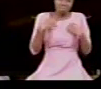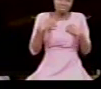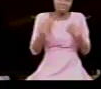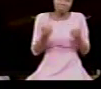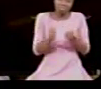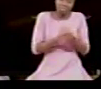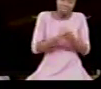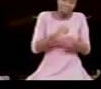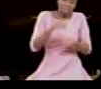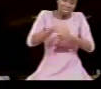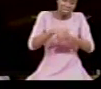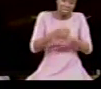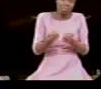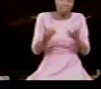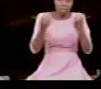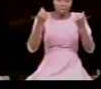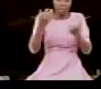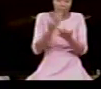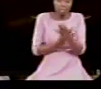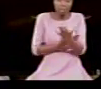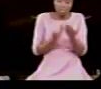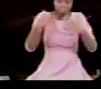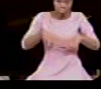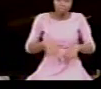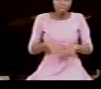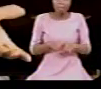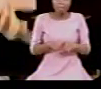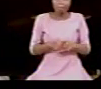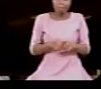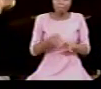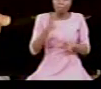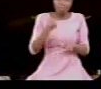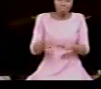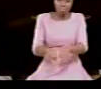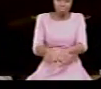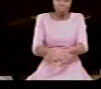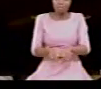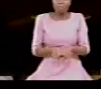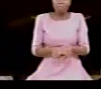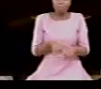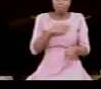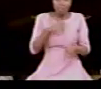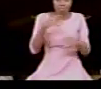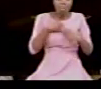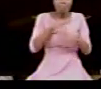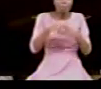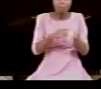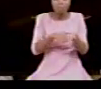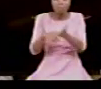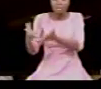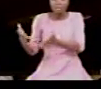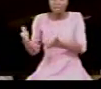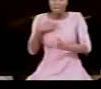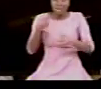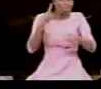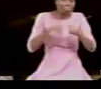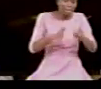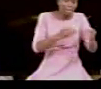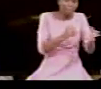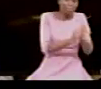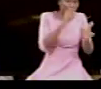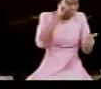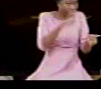in the night and wear in the morning to serve. You know him. He had no shoe, and you have all these things, and you can't give out one or